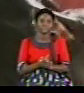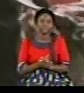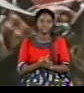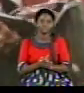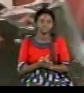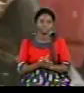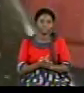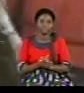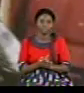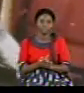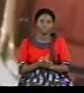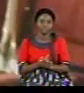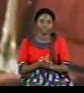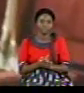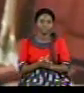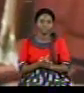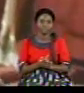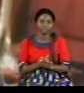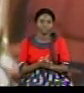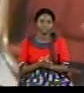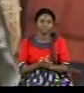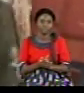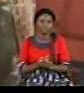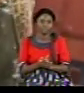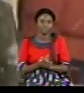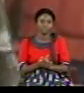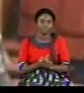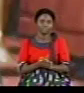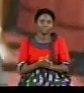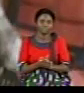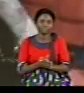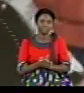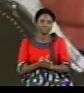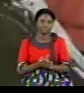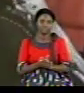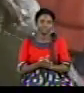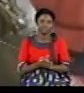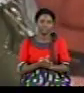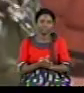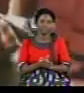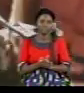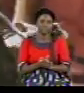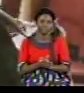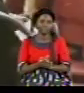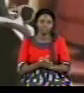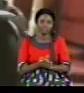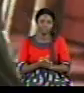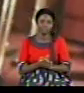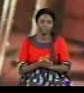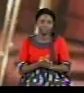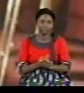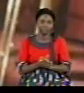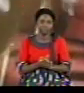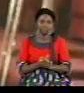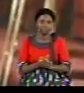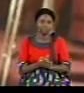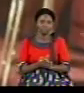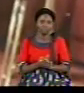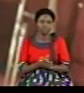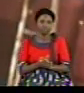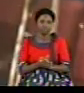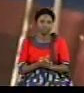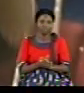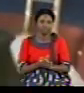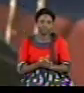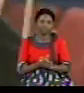Osama. Mikblen was so. Mekblen was a. Oi, Sibe. Meval Makwa.